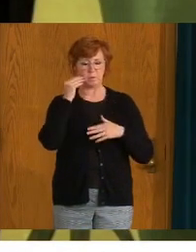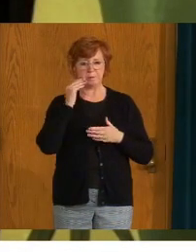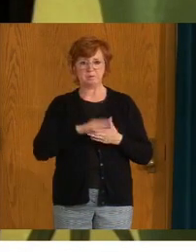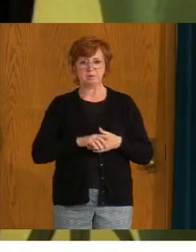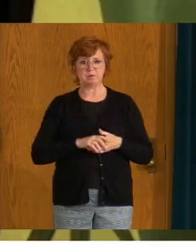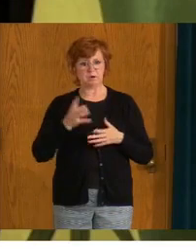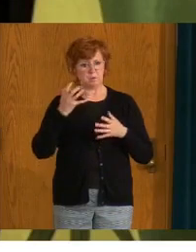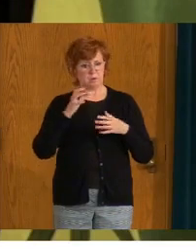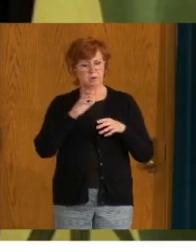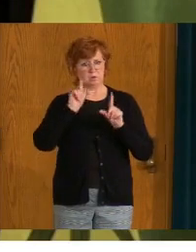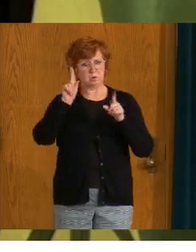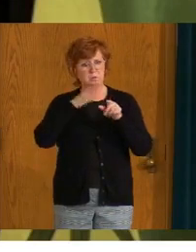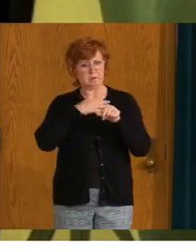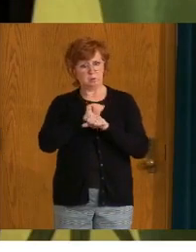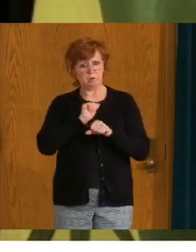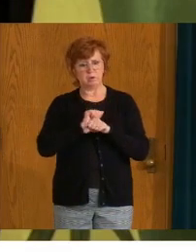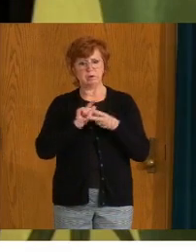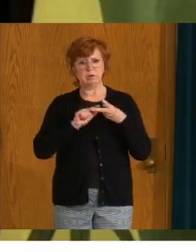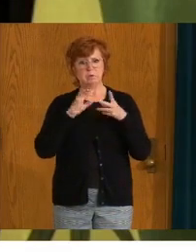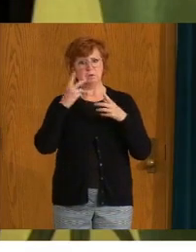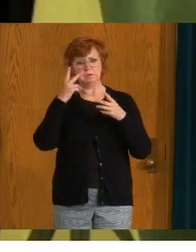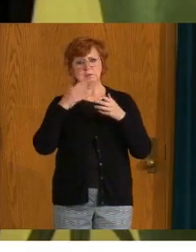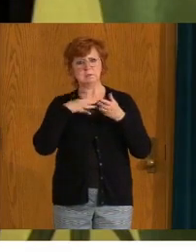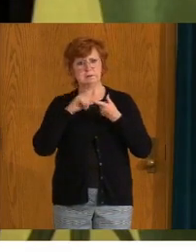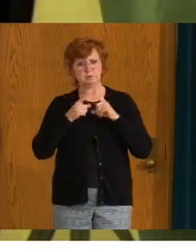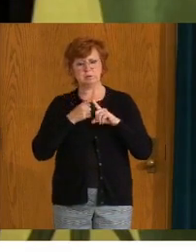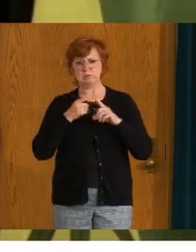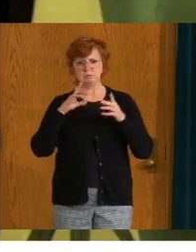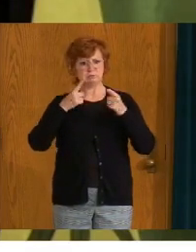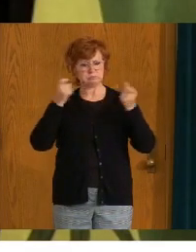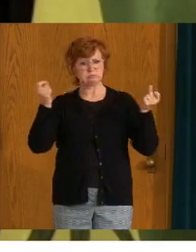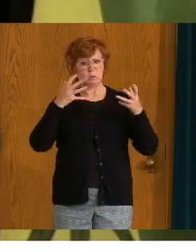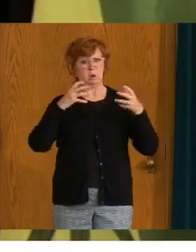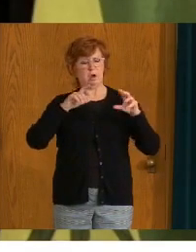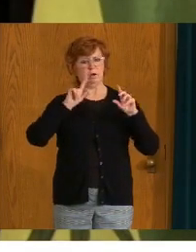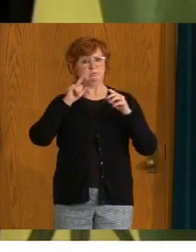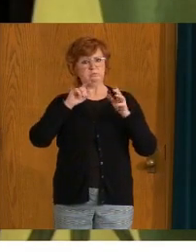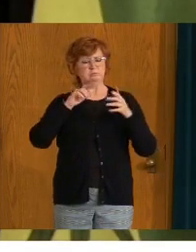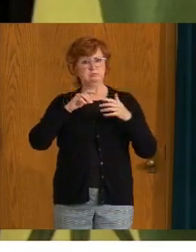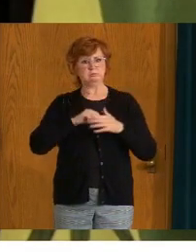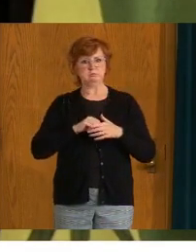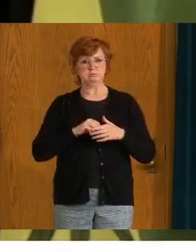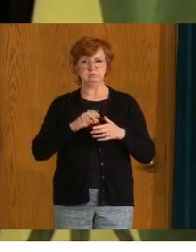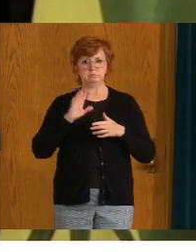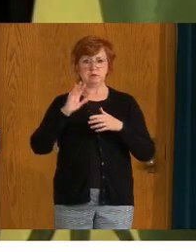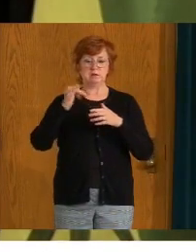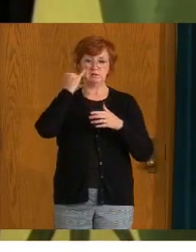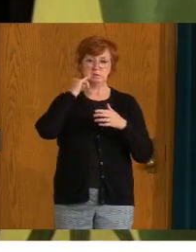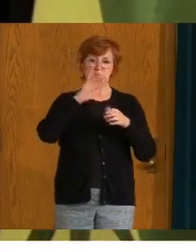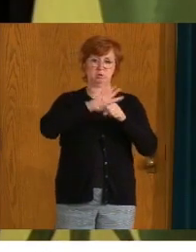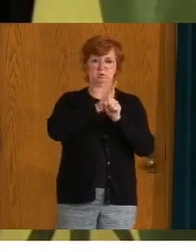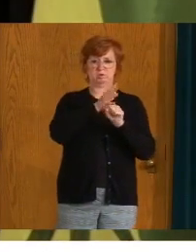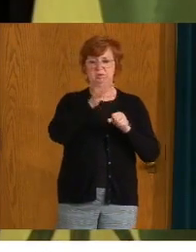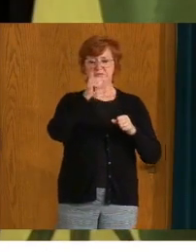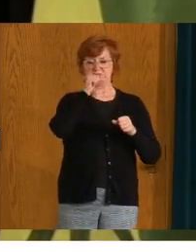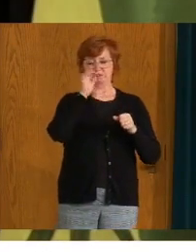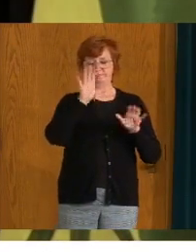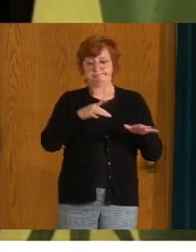your career, carrying on with, seeing the people that you want to see. So if COVID doesn't frighten you, if becoming